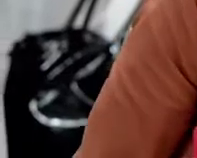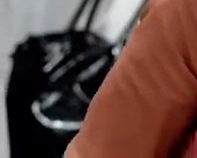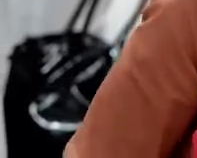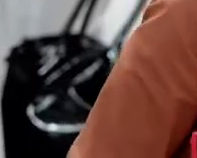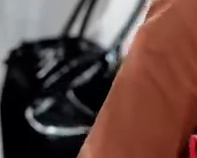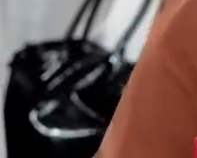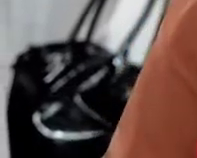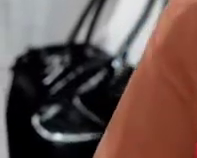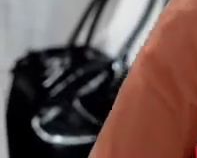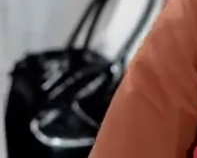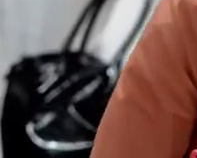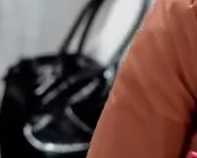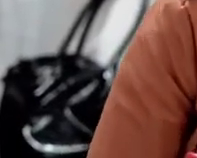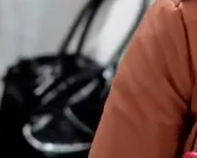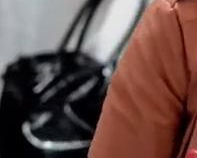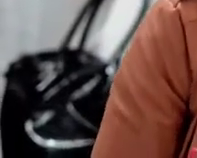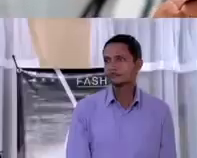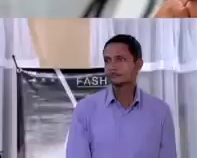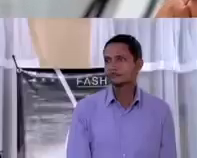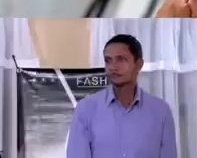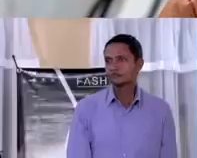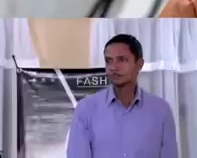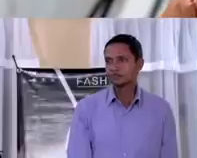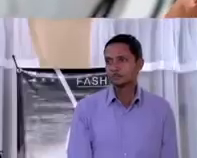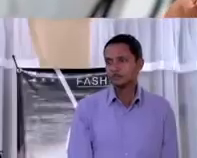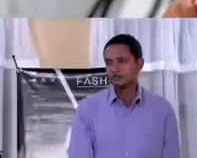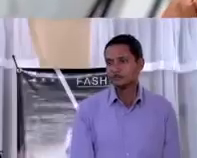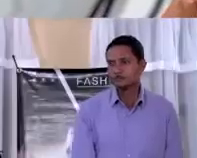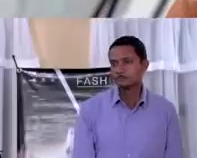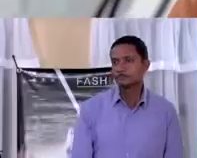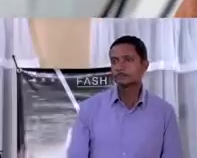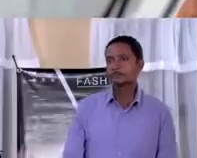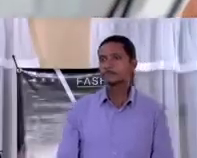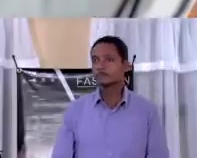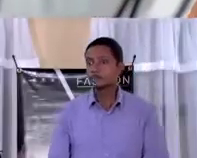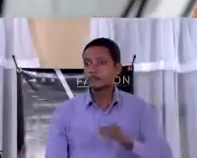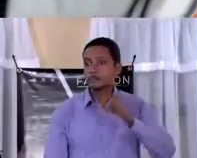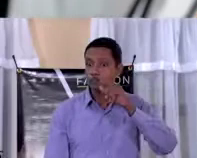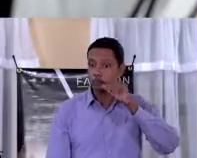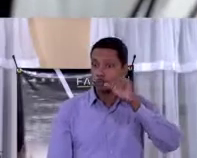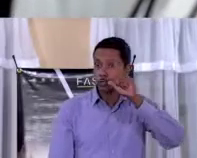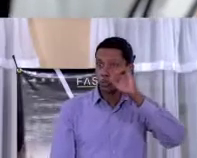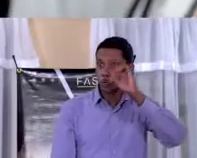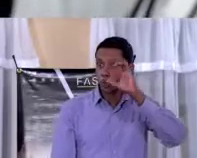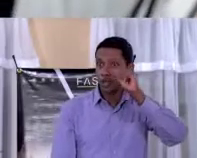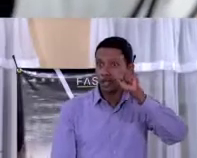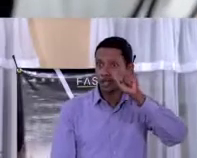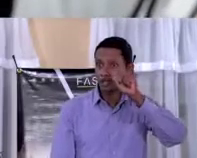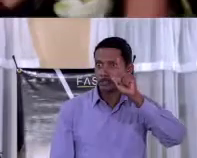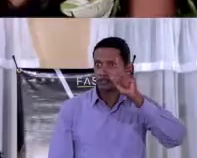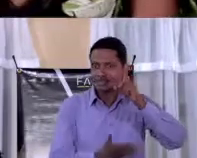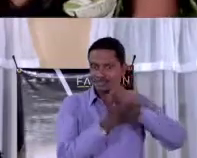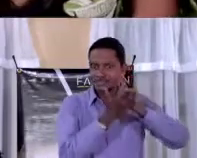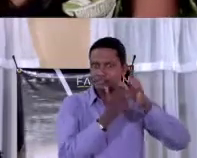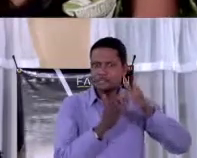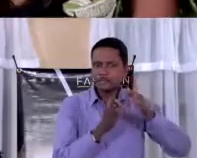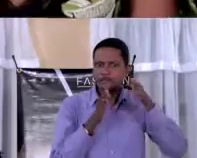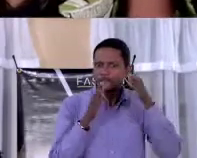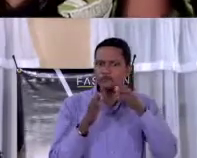think it really blew my mind, very relevant. What the local designers should be focused on